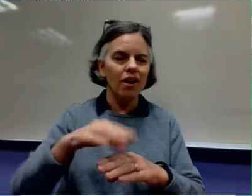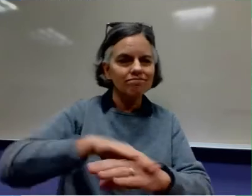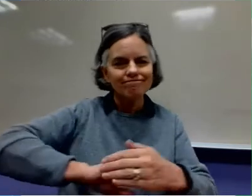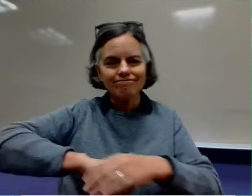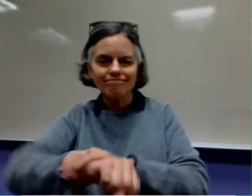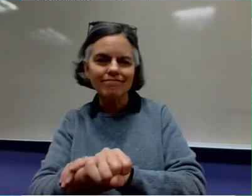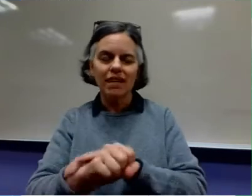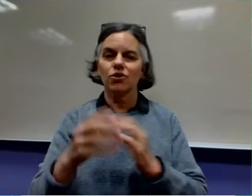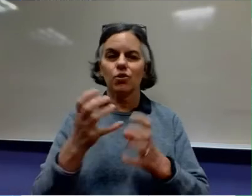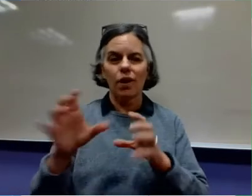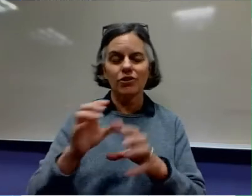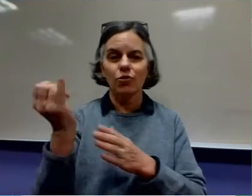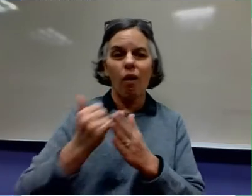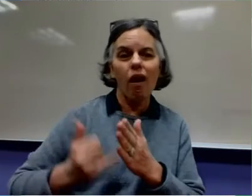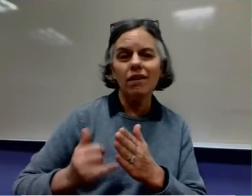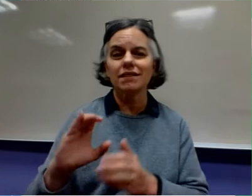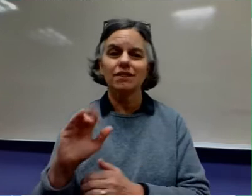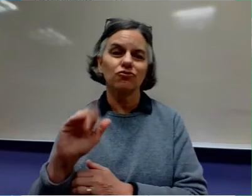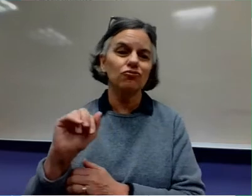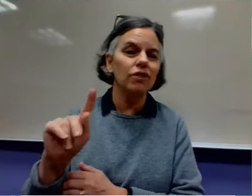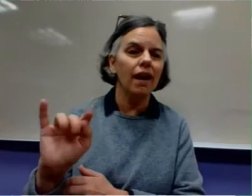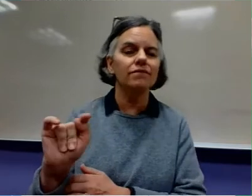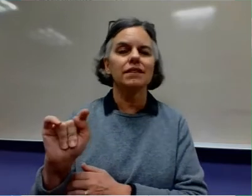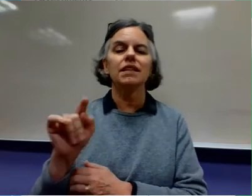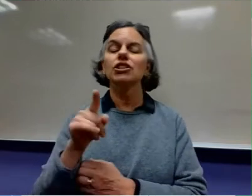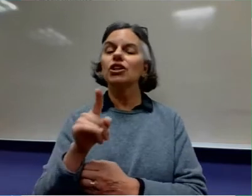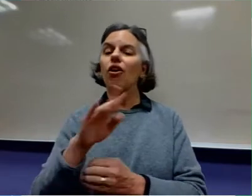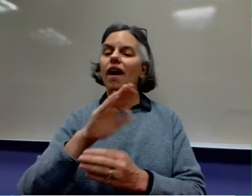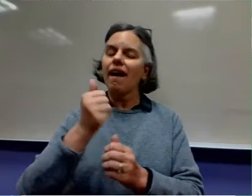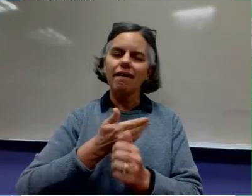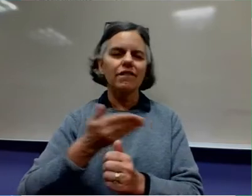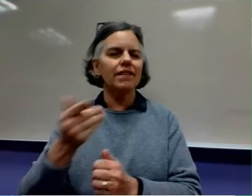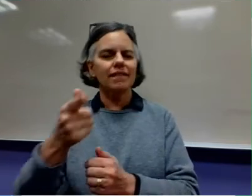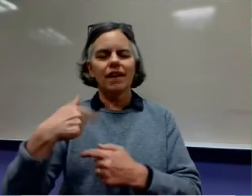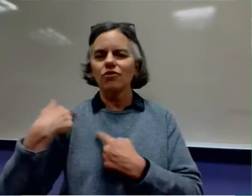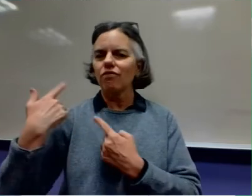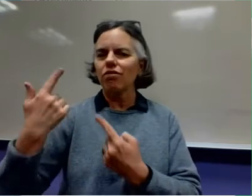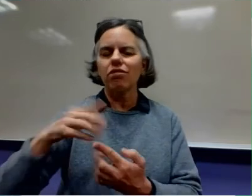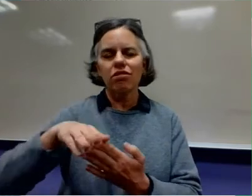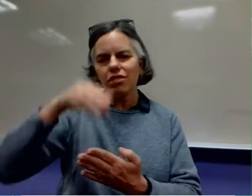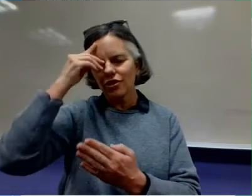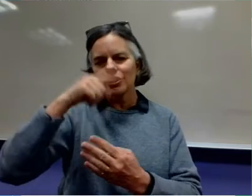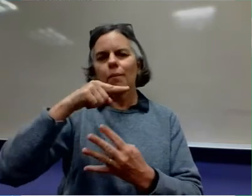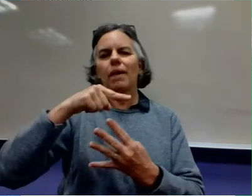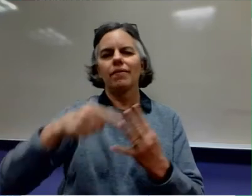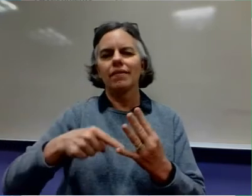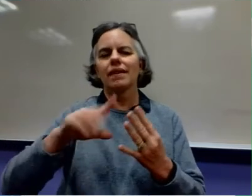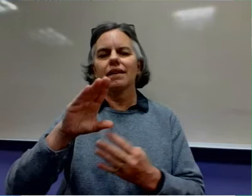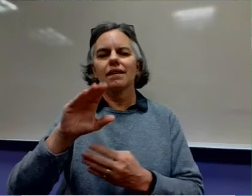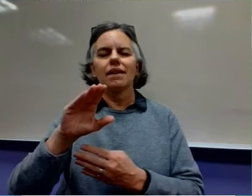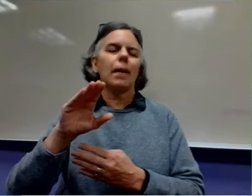arts and crafty energy out. This is a really good way to do it. So you're going to take everything that you learned about the 4 belief systems